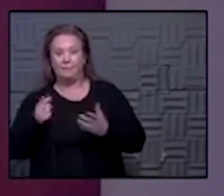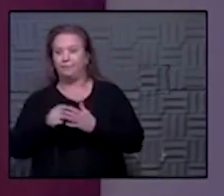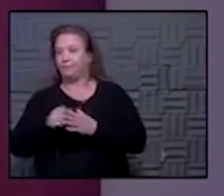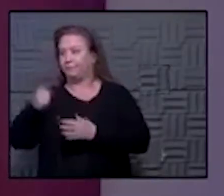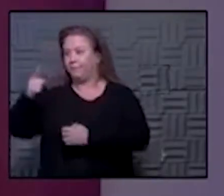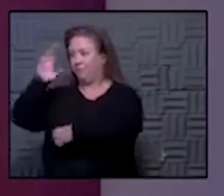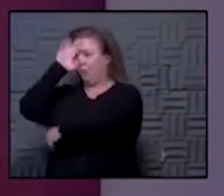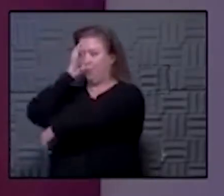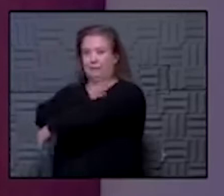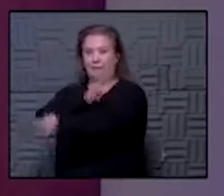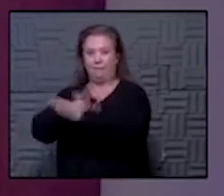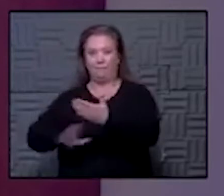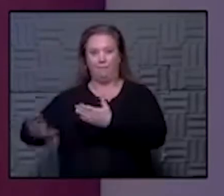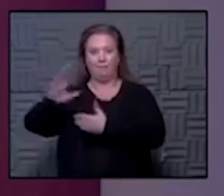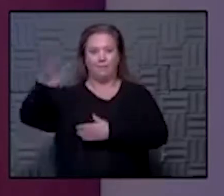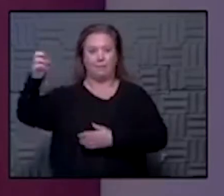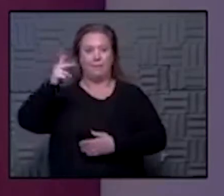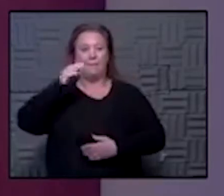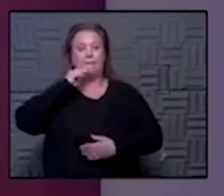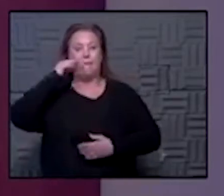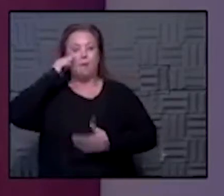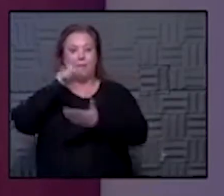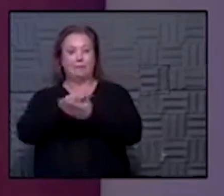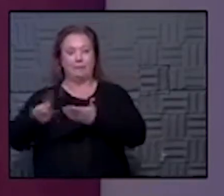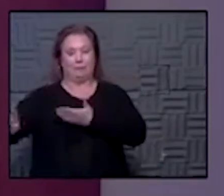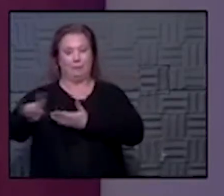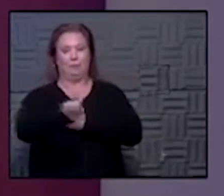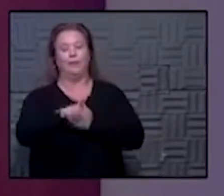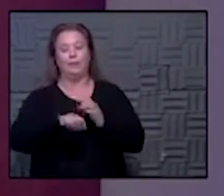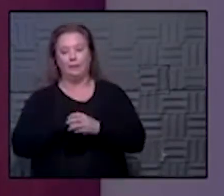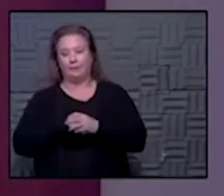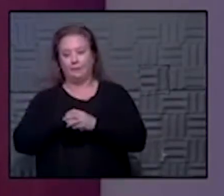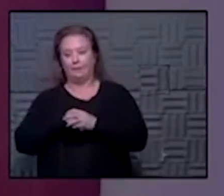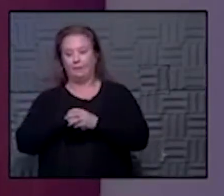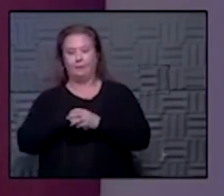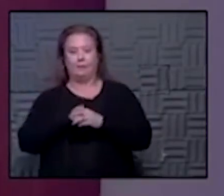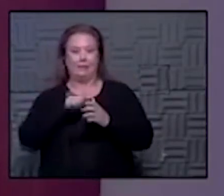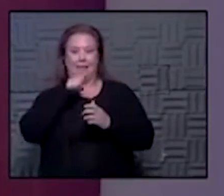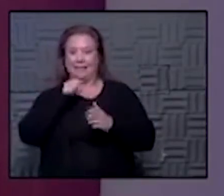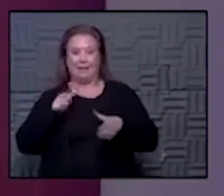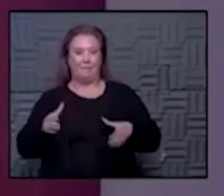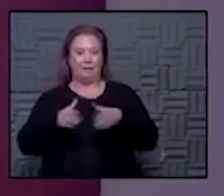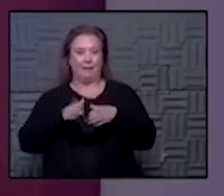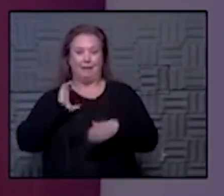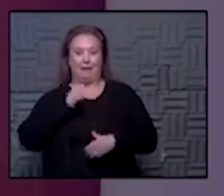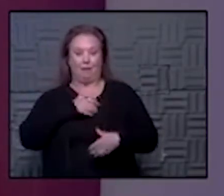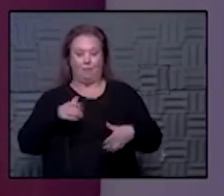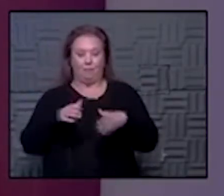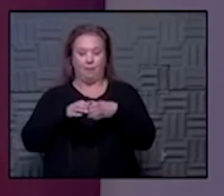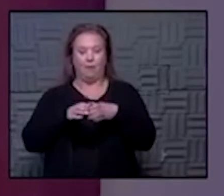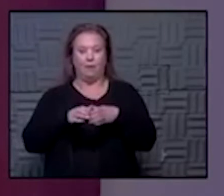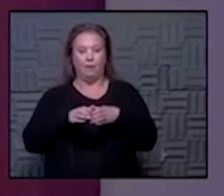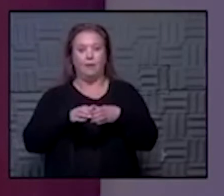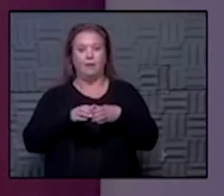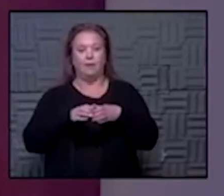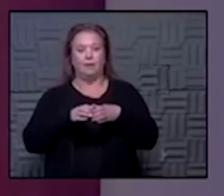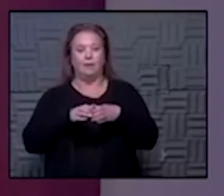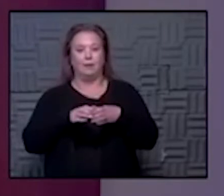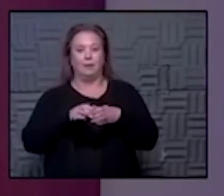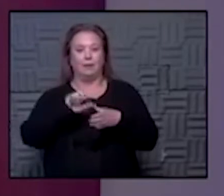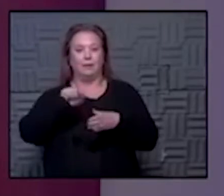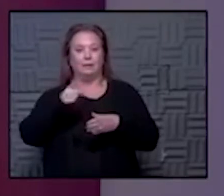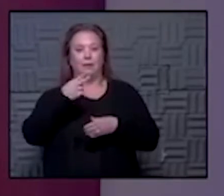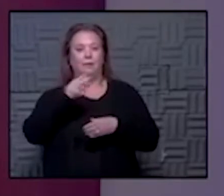one son in college who's coming home a week from today. So he has not been in our bubble, and I have a sophomore